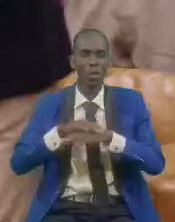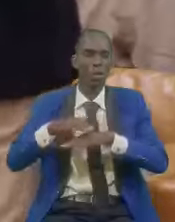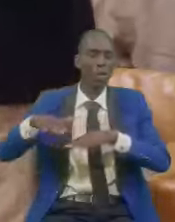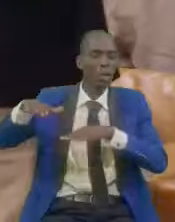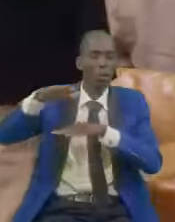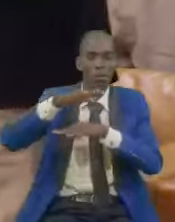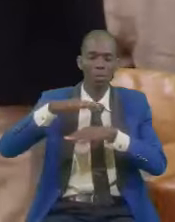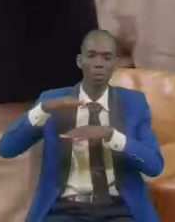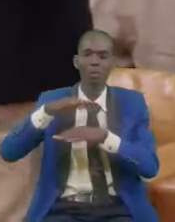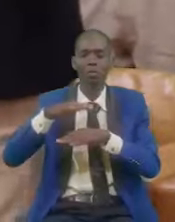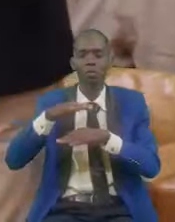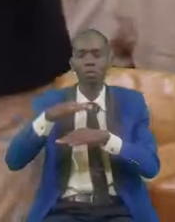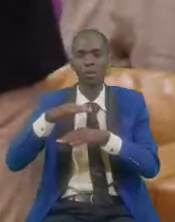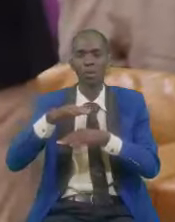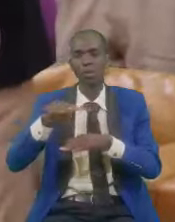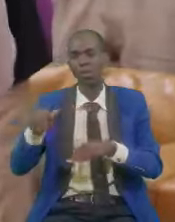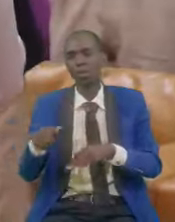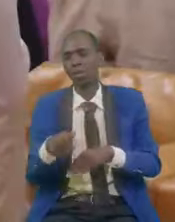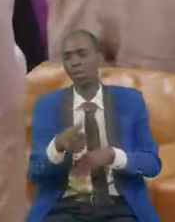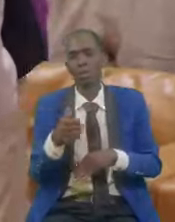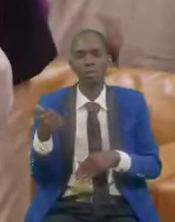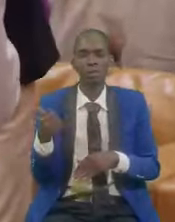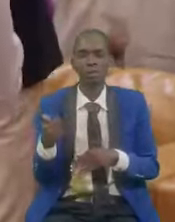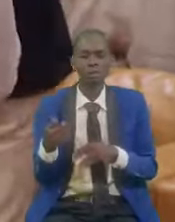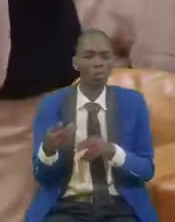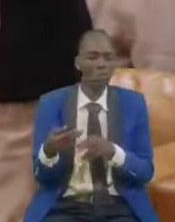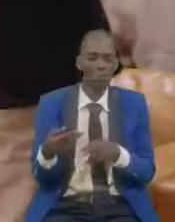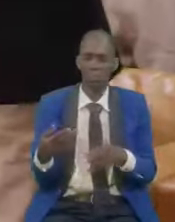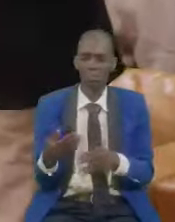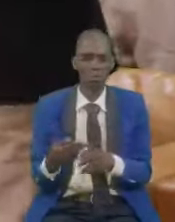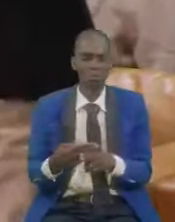above any contemporary one.